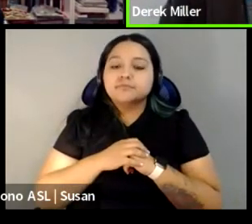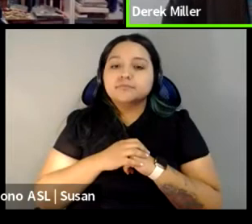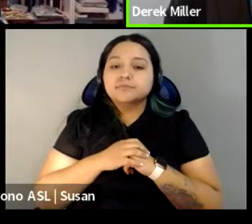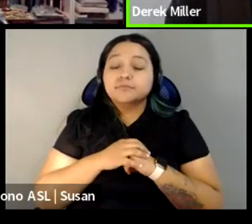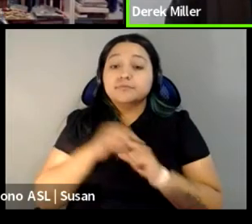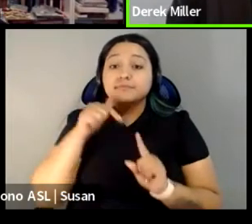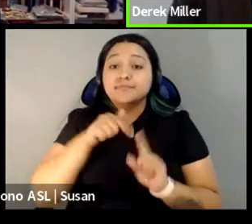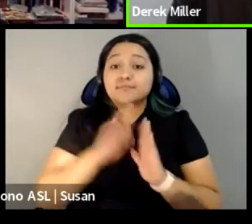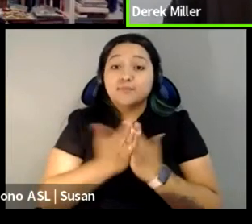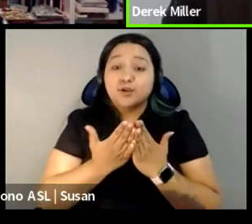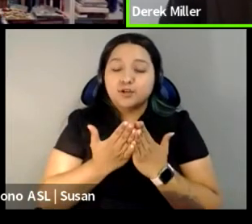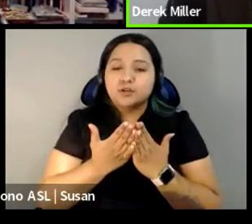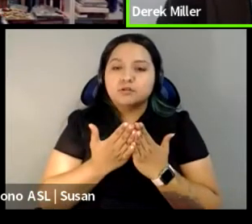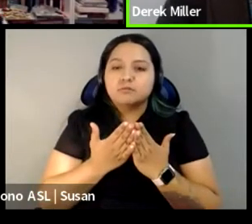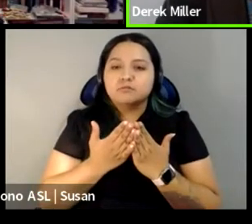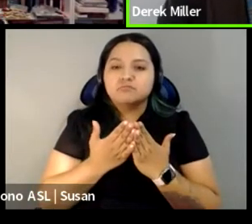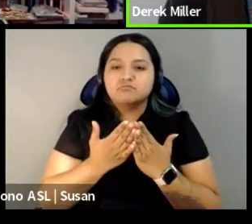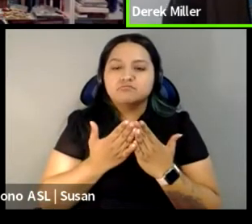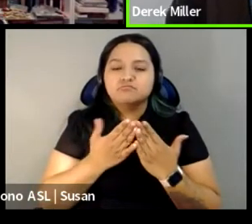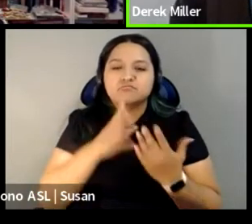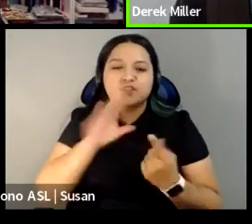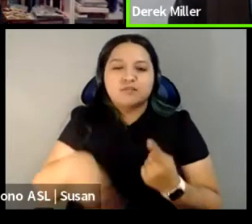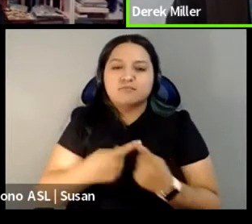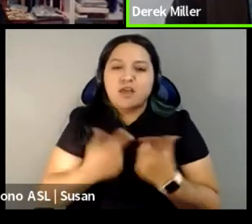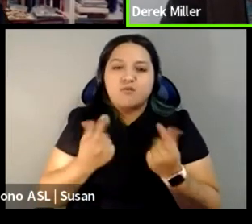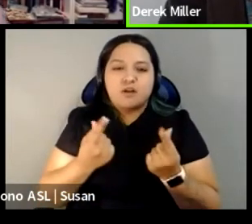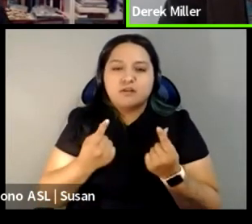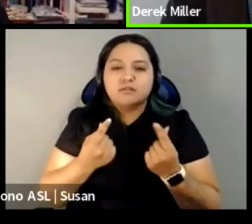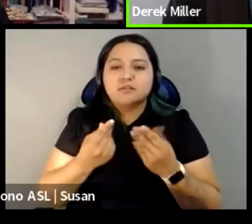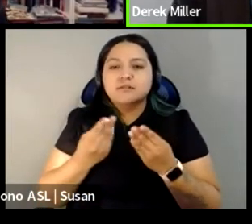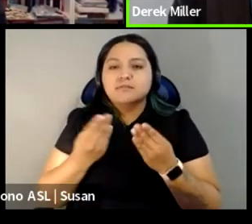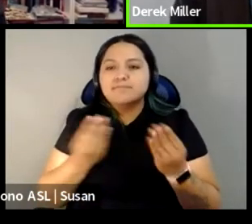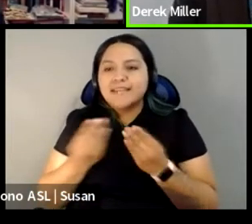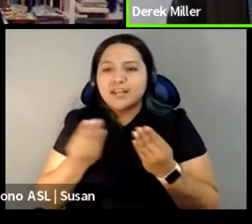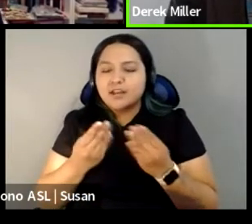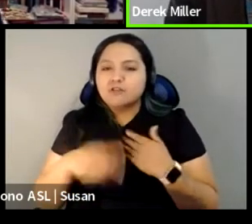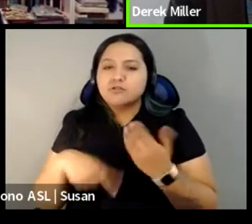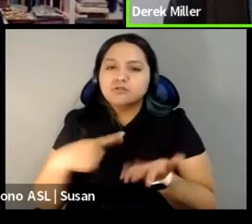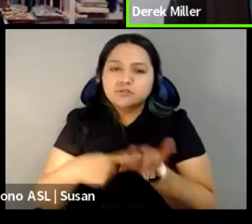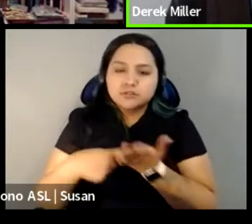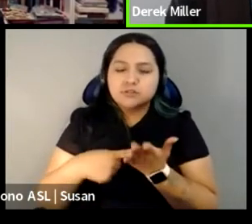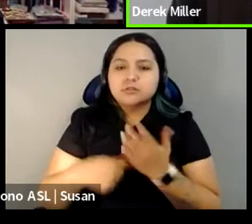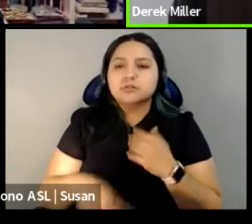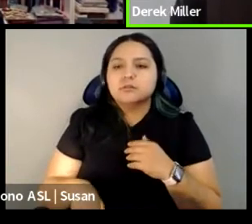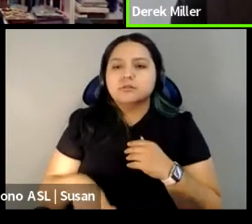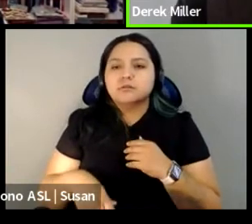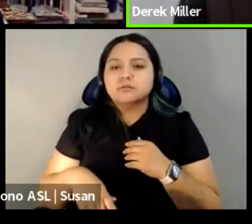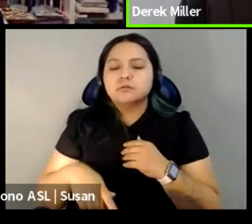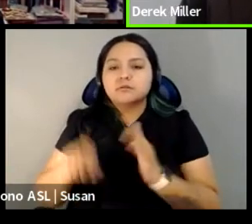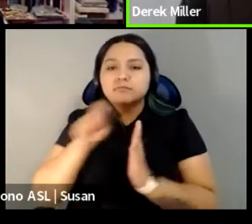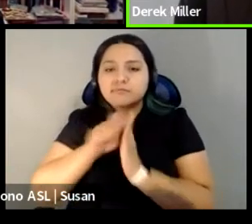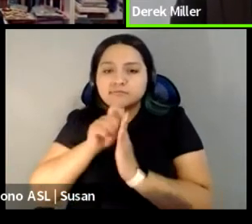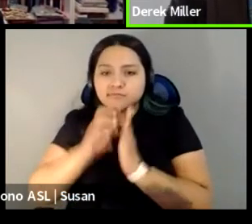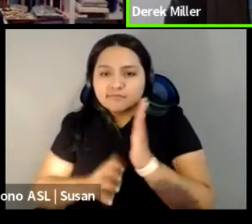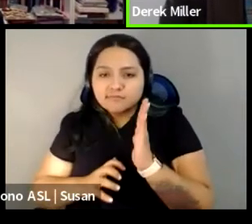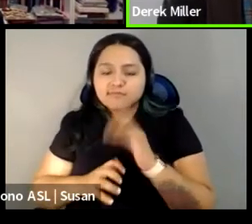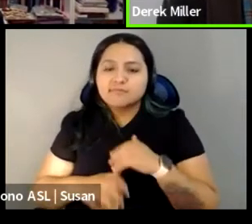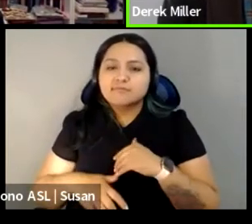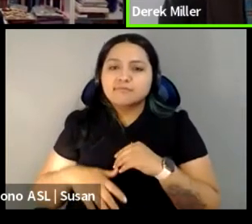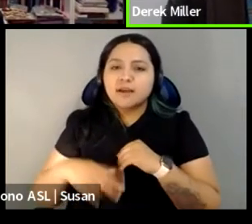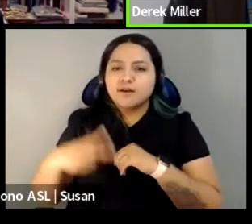book about mediators, about play publishers, about brokers, about pirates,